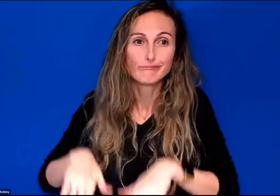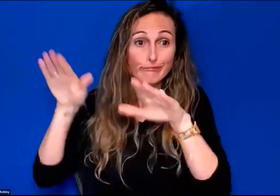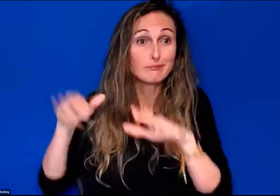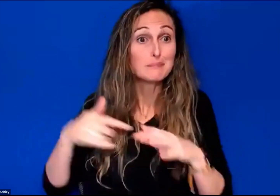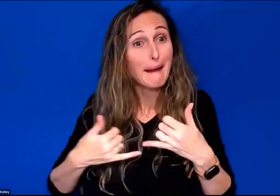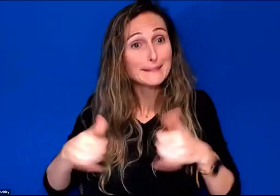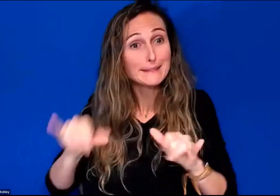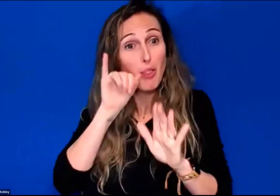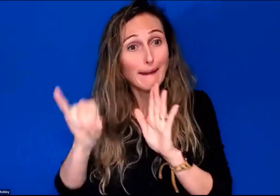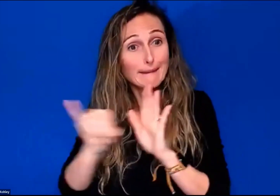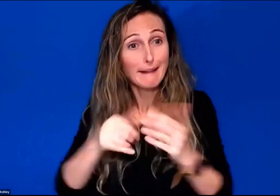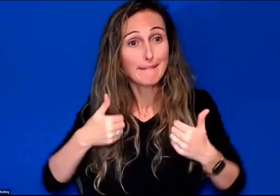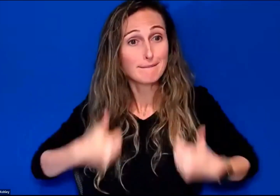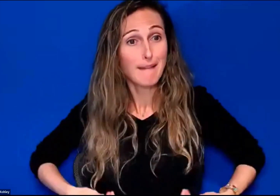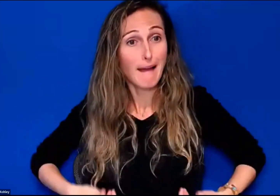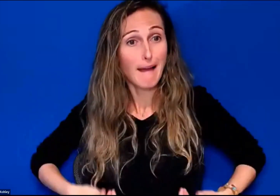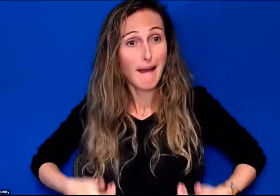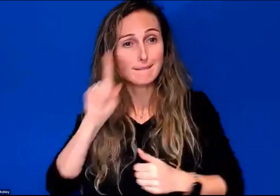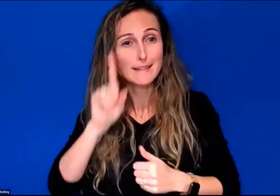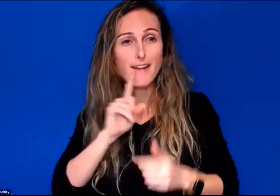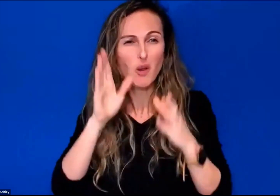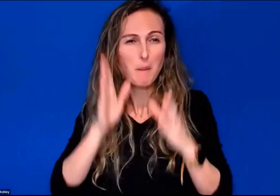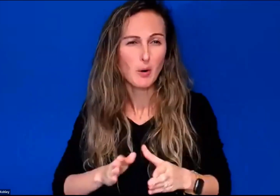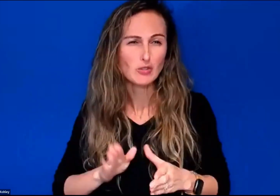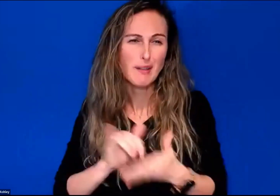who I am, and it's also part of me. So